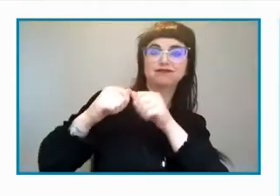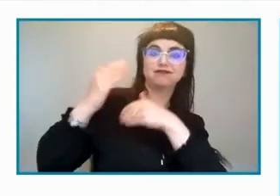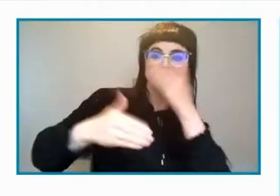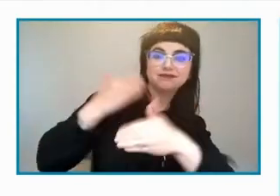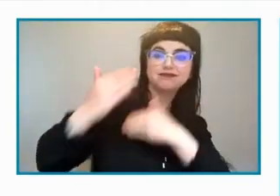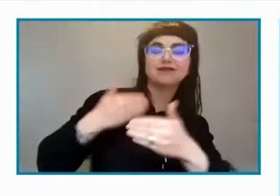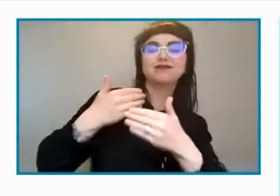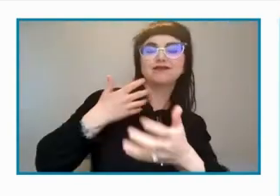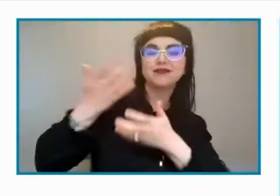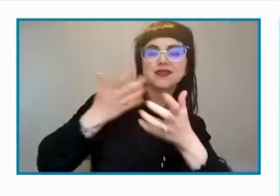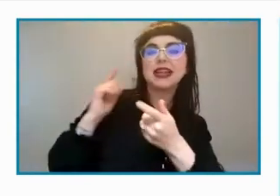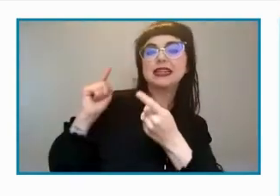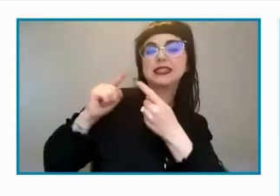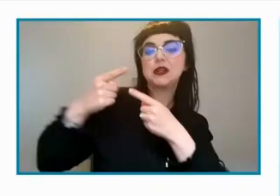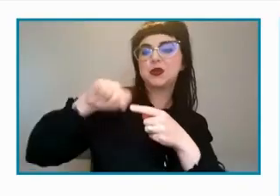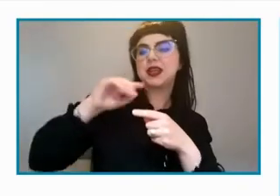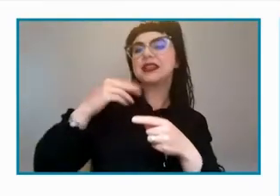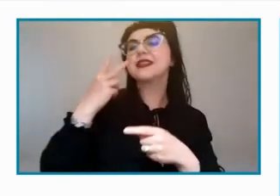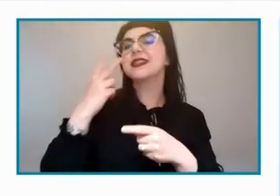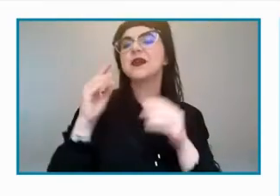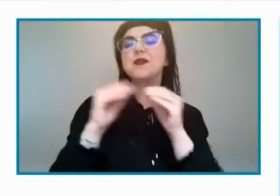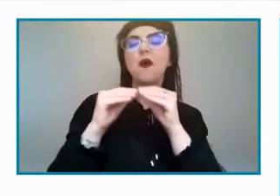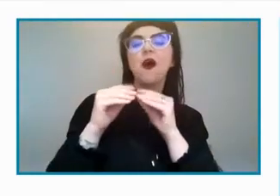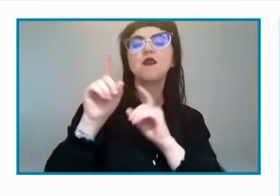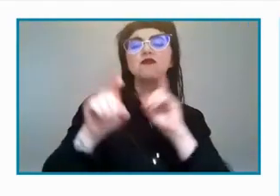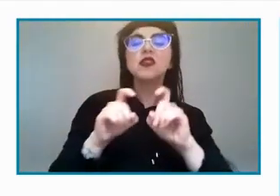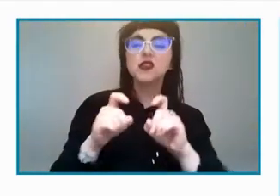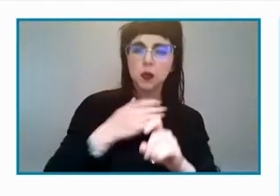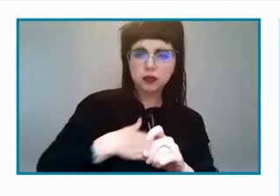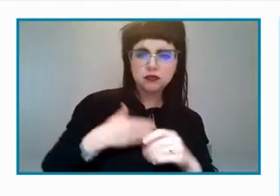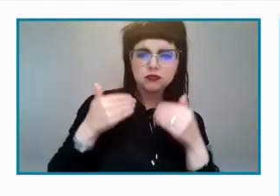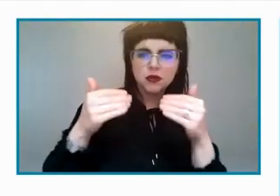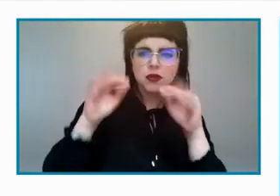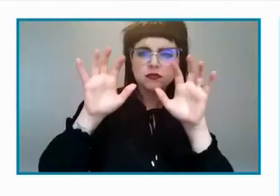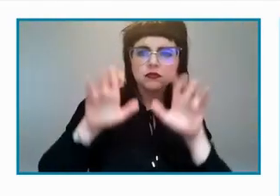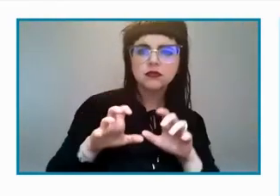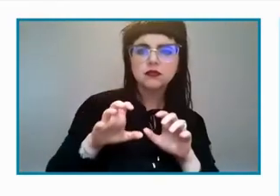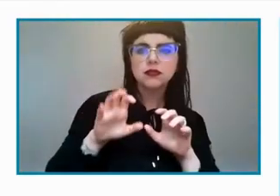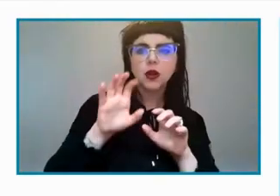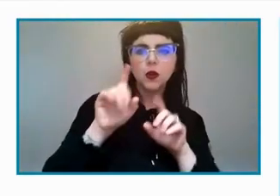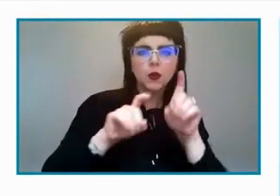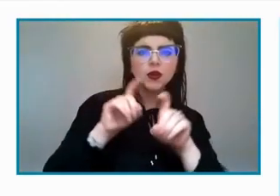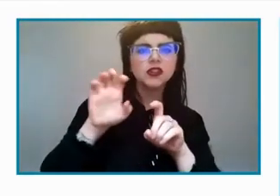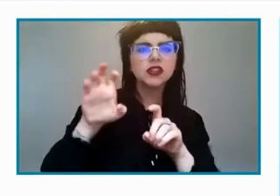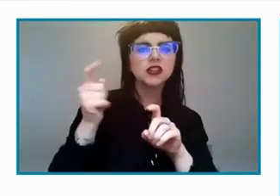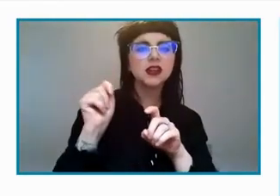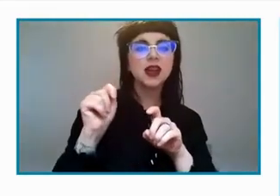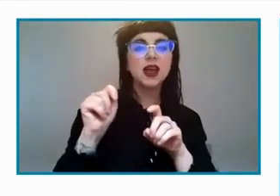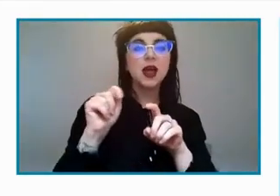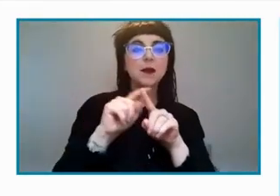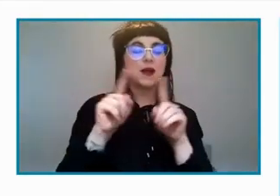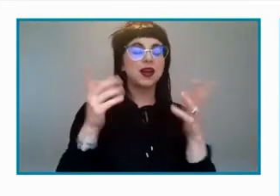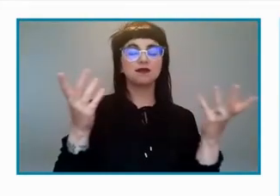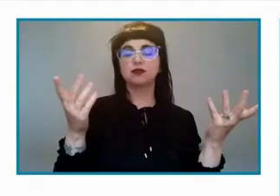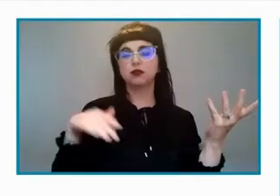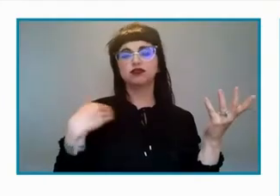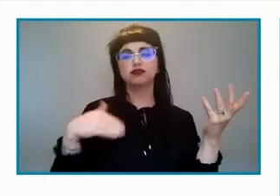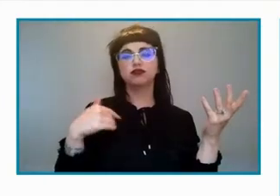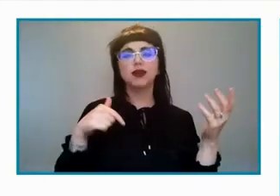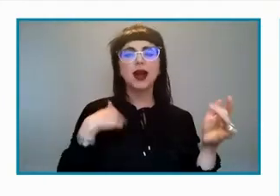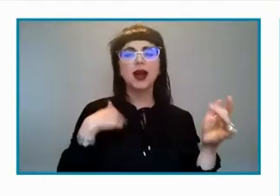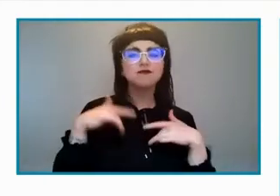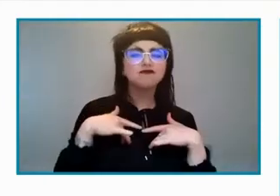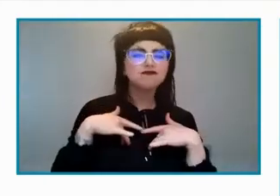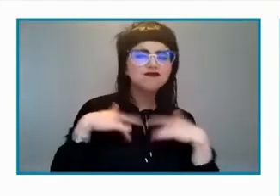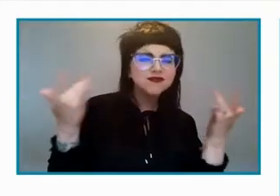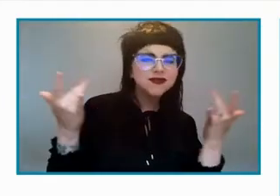some questions. So please feel free to throw those in. And in the meantime, I'm really thrilled to talk to